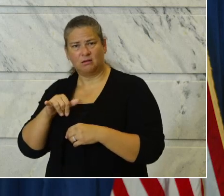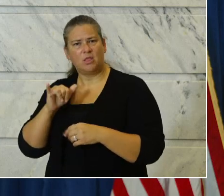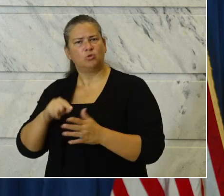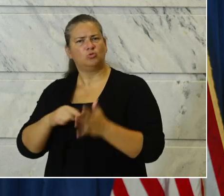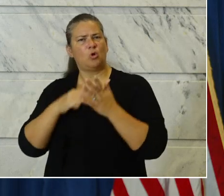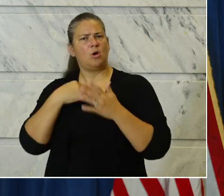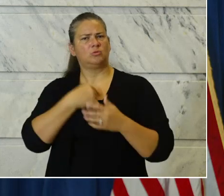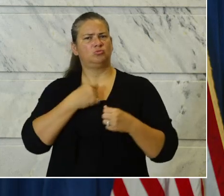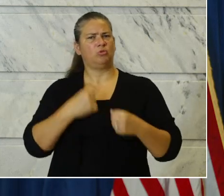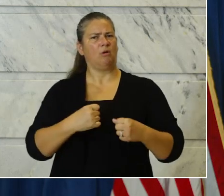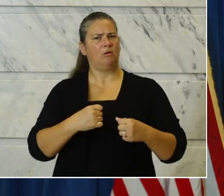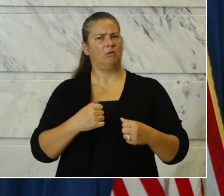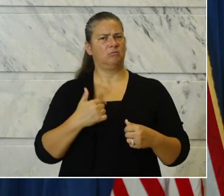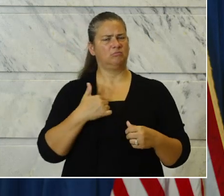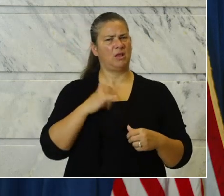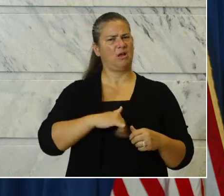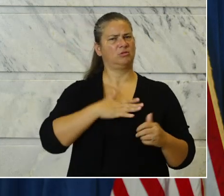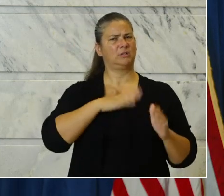report,